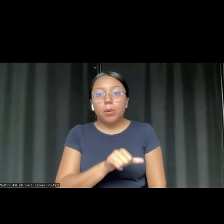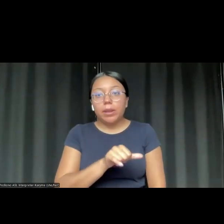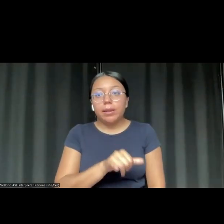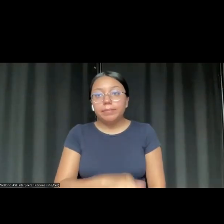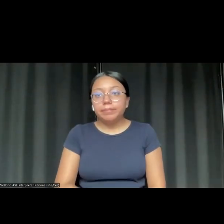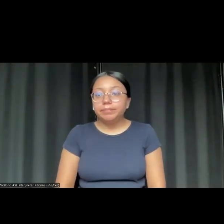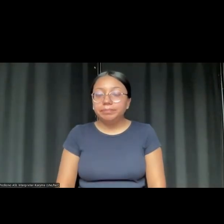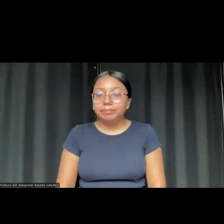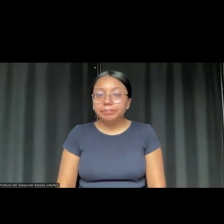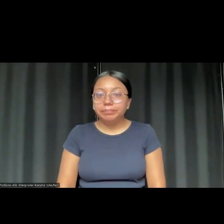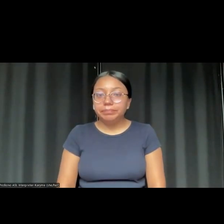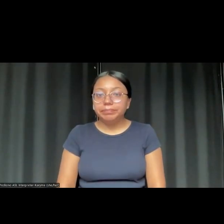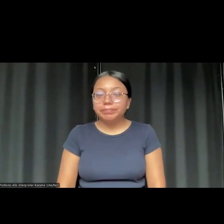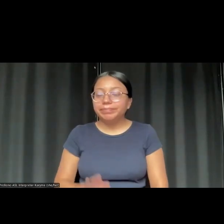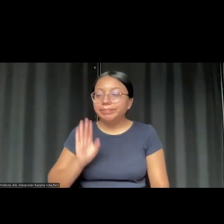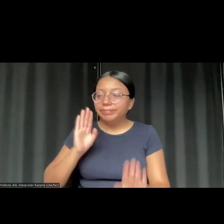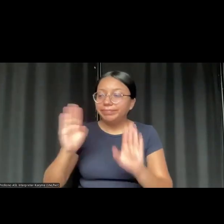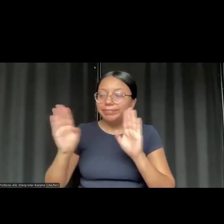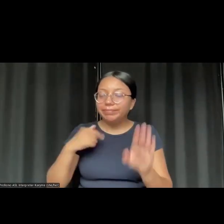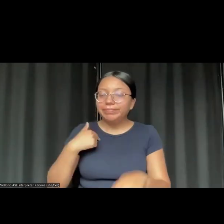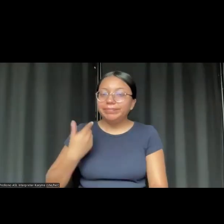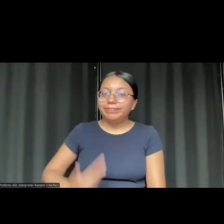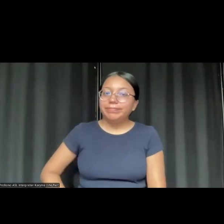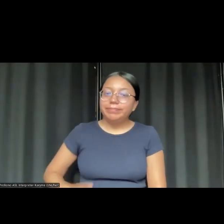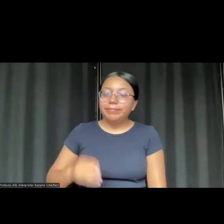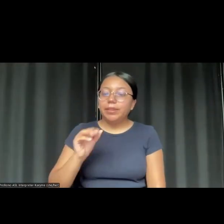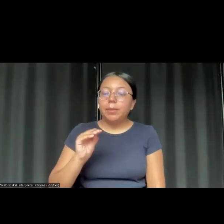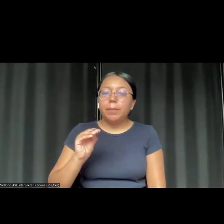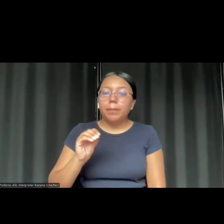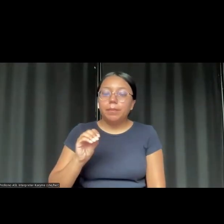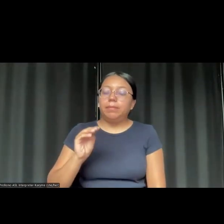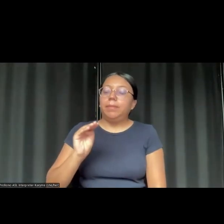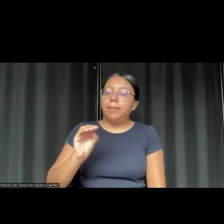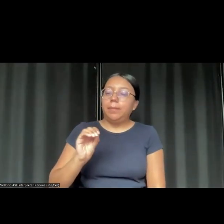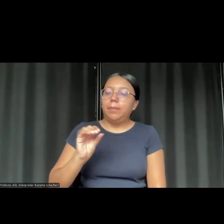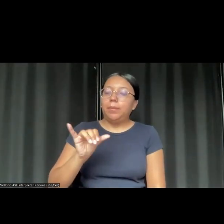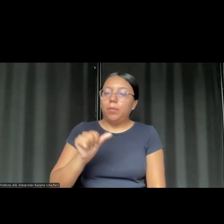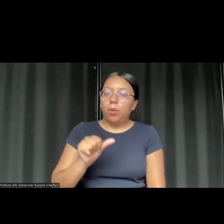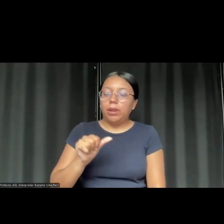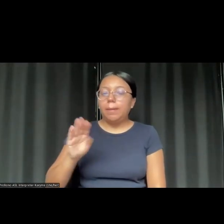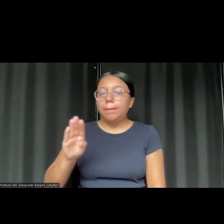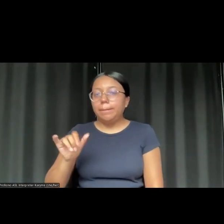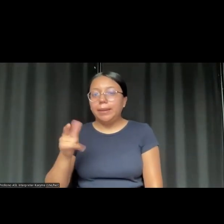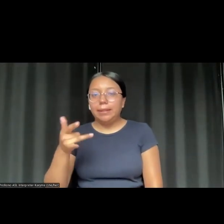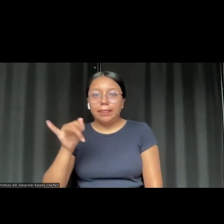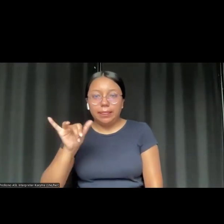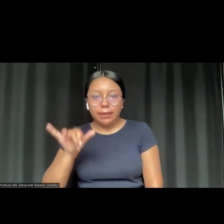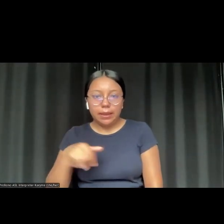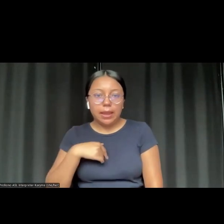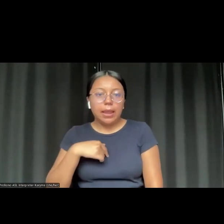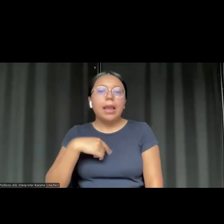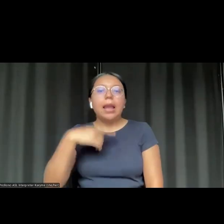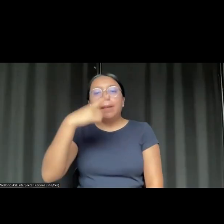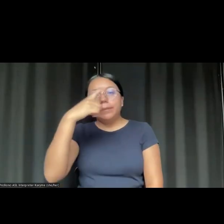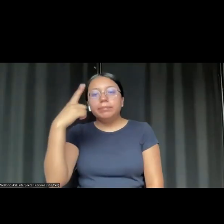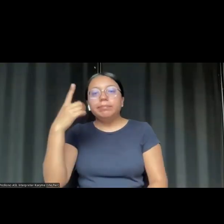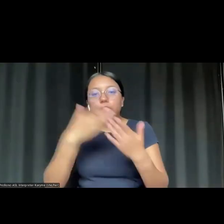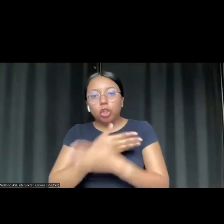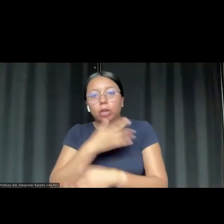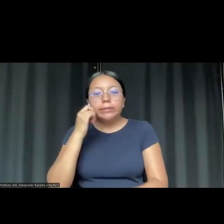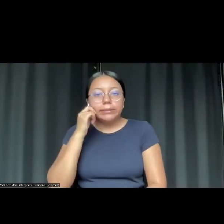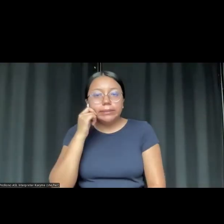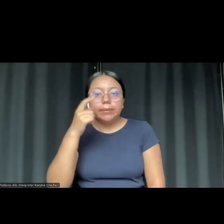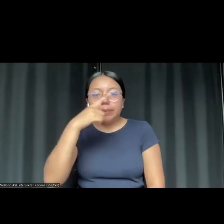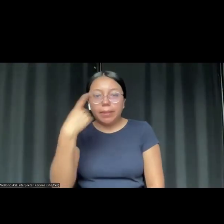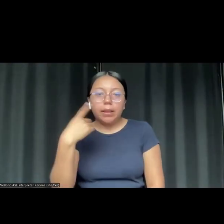Hello, everyone. My name is Moya Bailey. I'm a dark-skinned Black woman with a short fro,